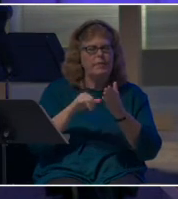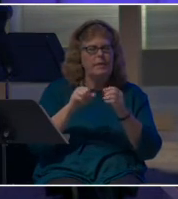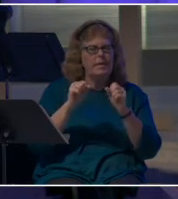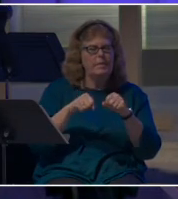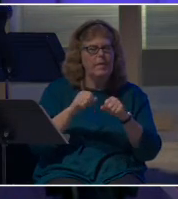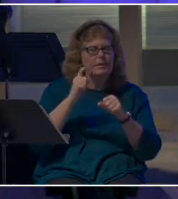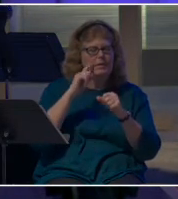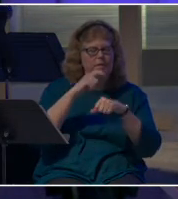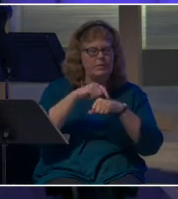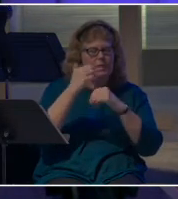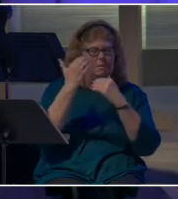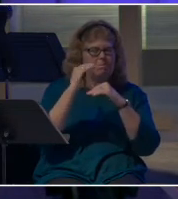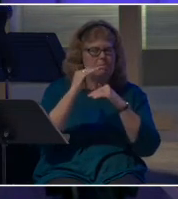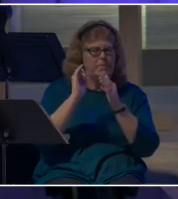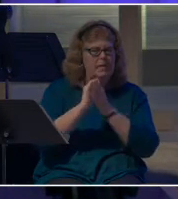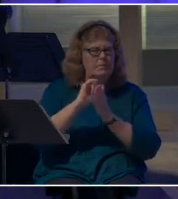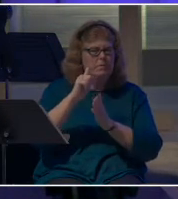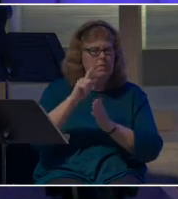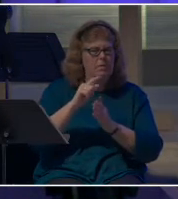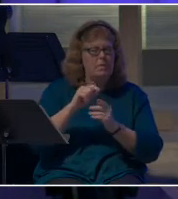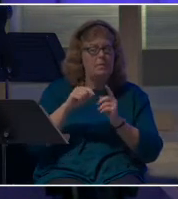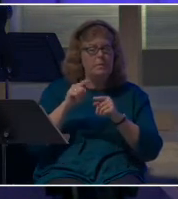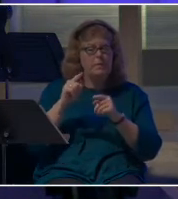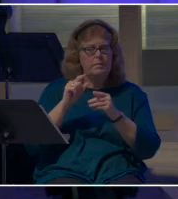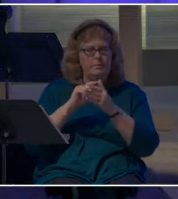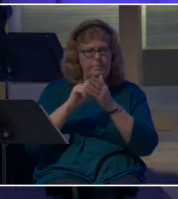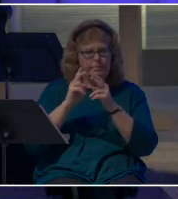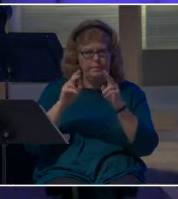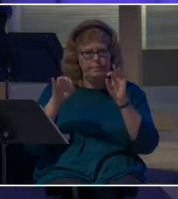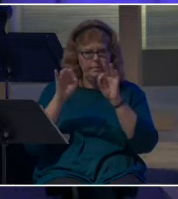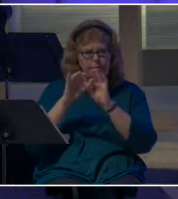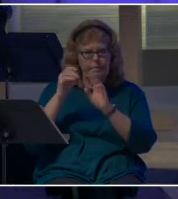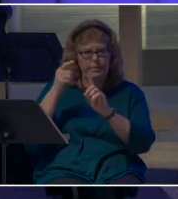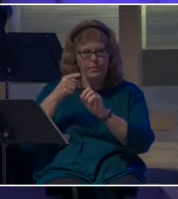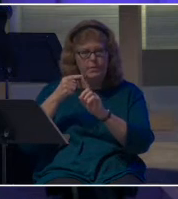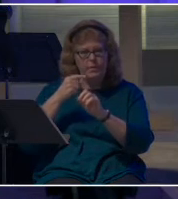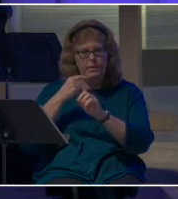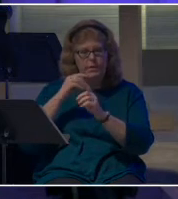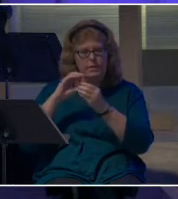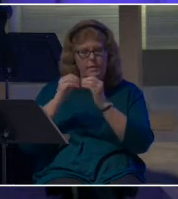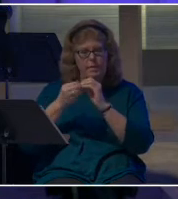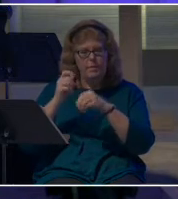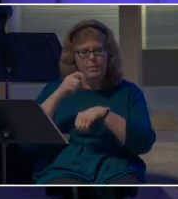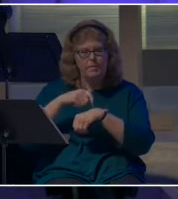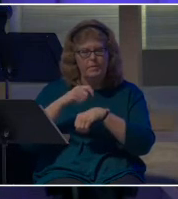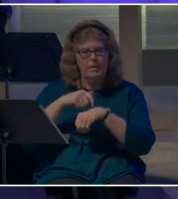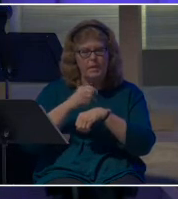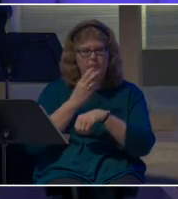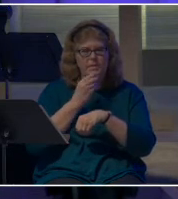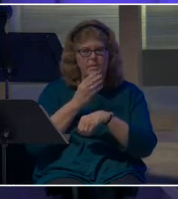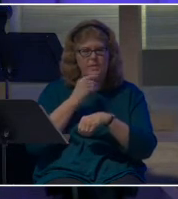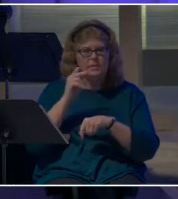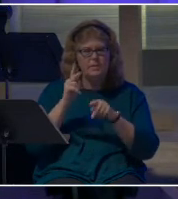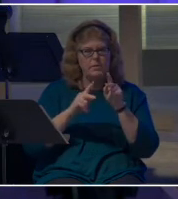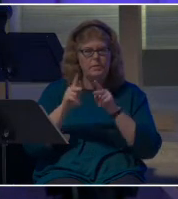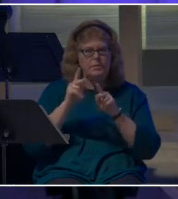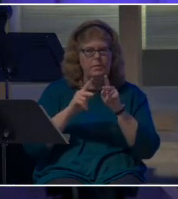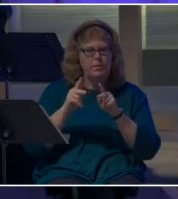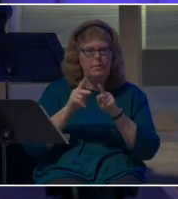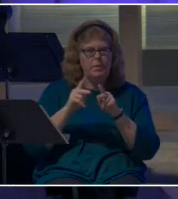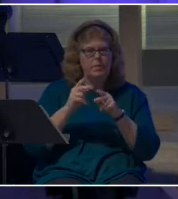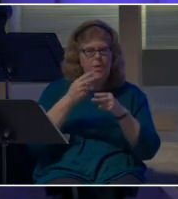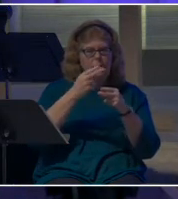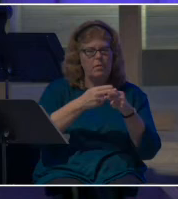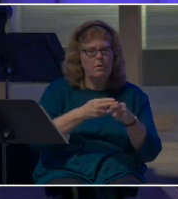for a limited time, and that's it. But notice this very important point. Notice the number of times that the Israelites are referred